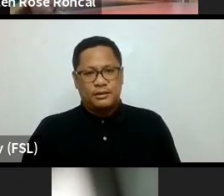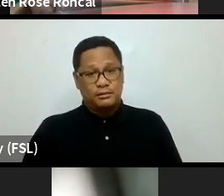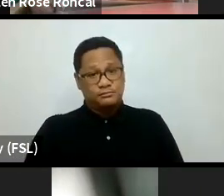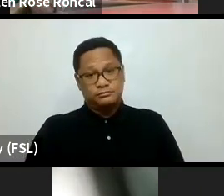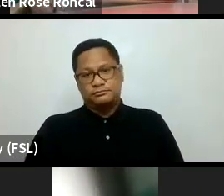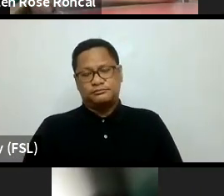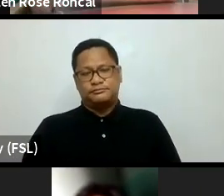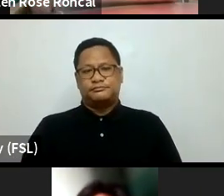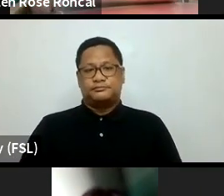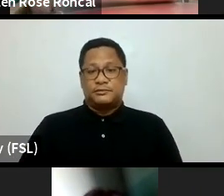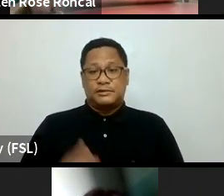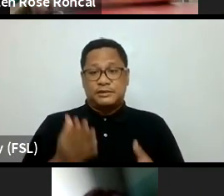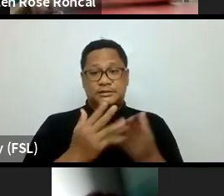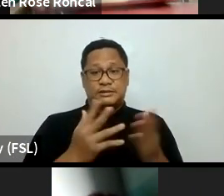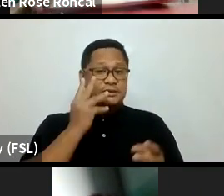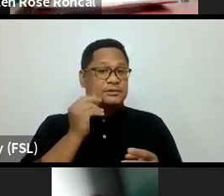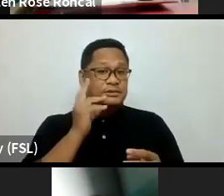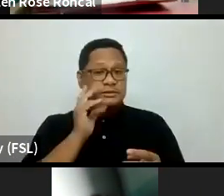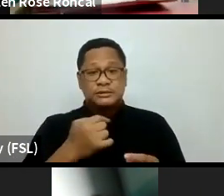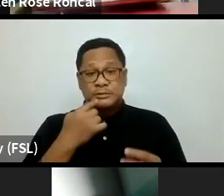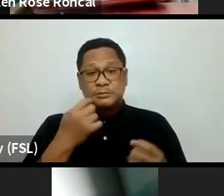From experience, many Filipinos